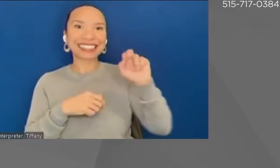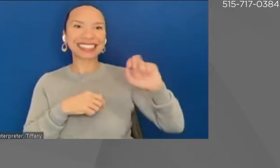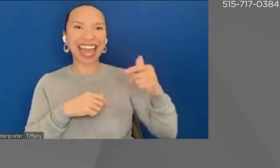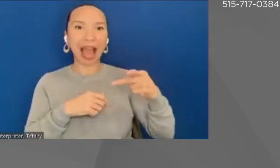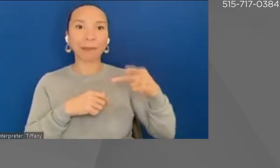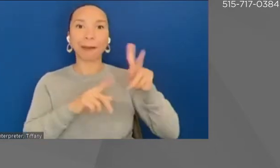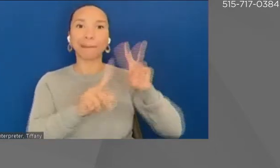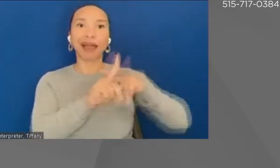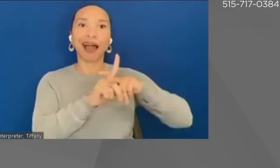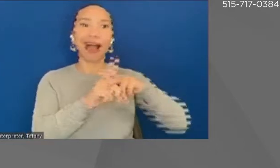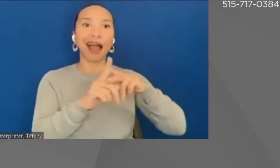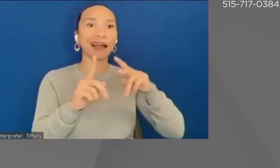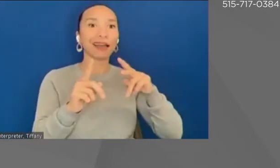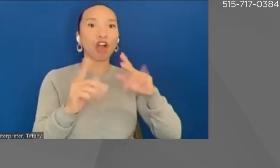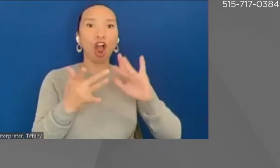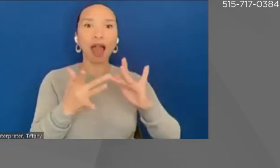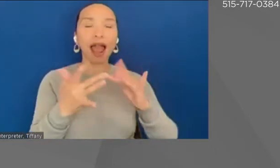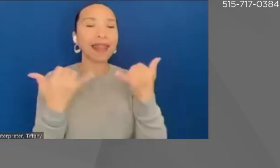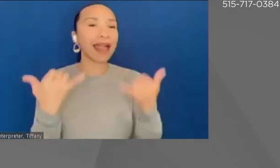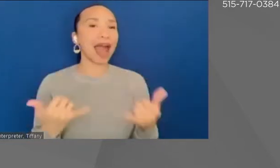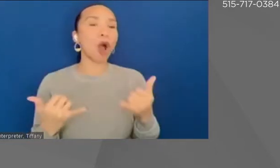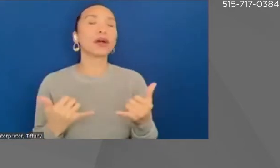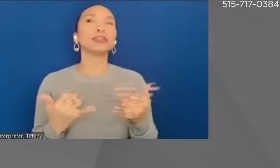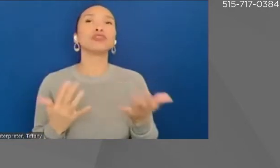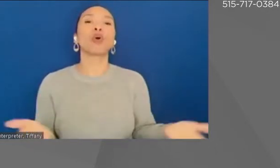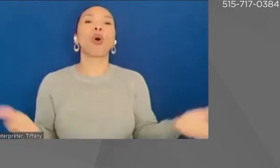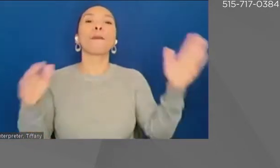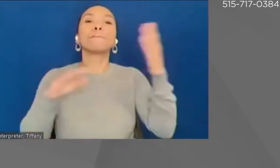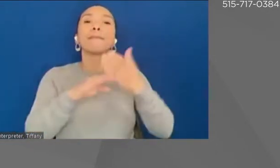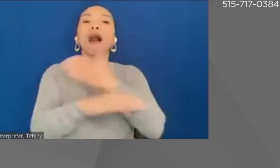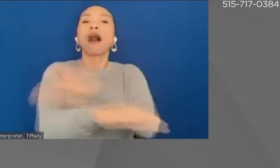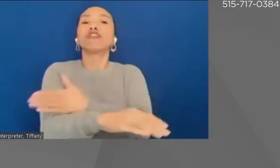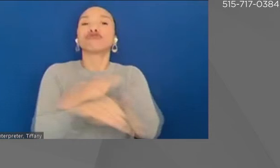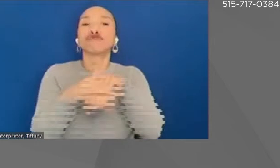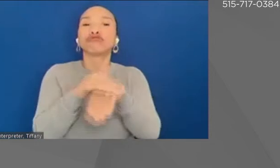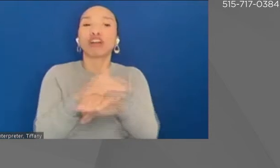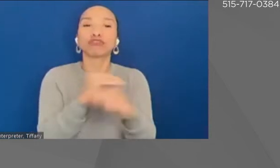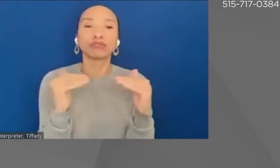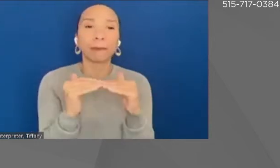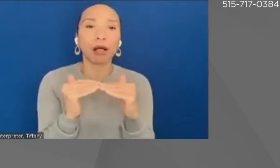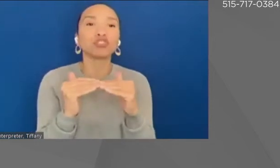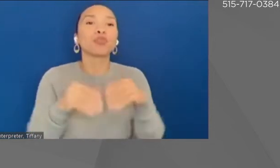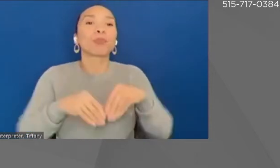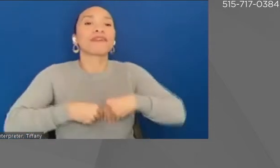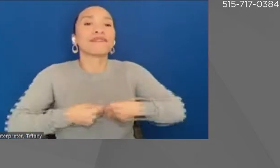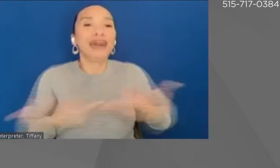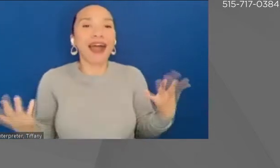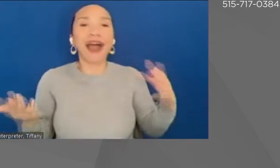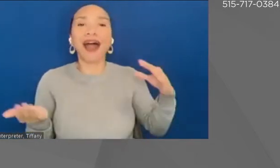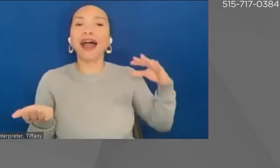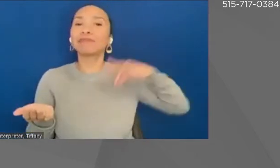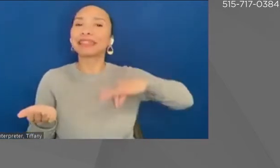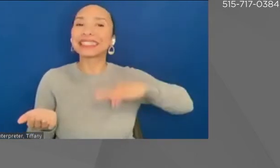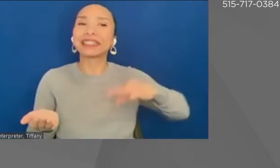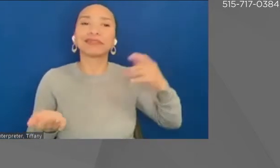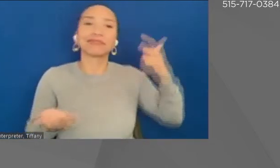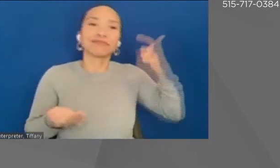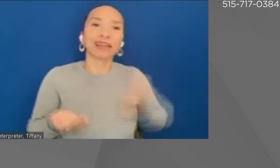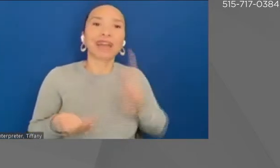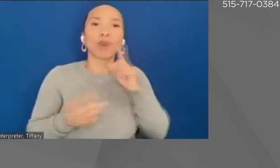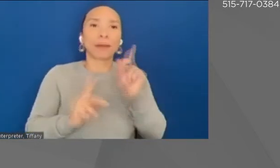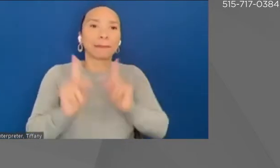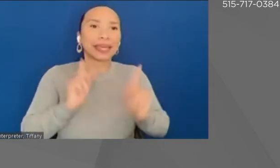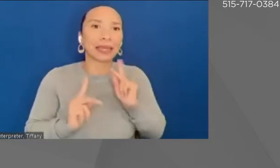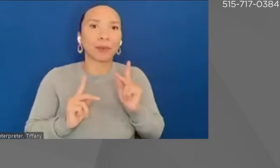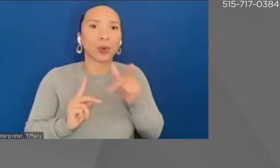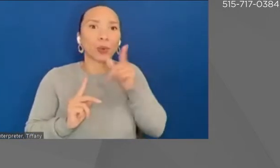an increasingly more accessible to really start to deliver these benefits to so many individuals in need, particularly